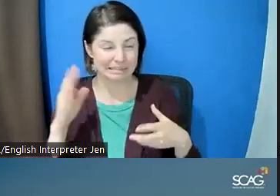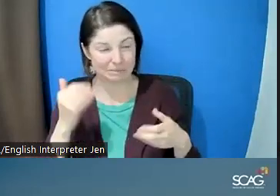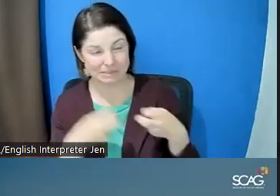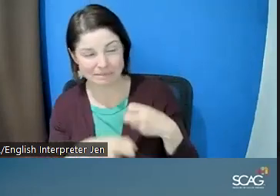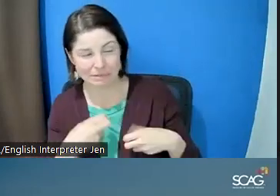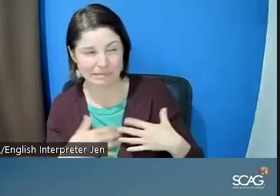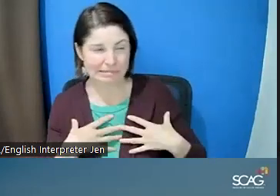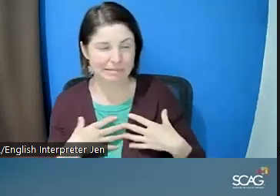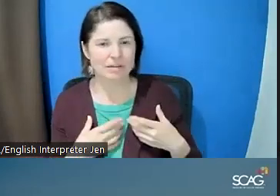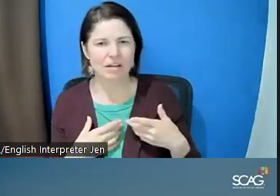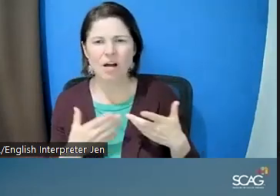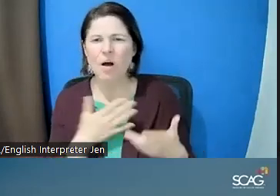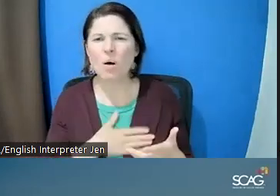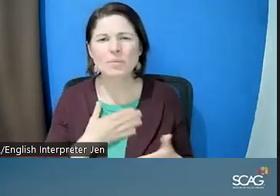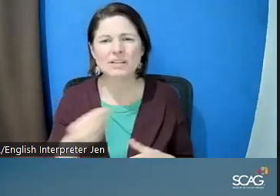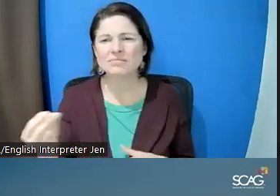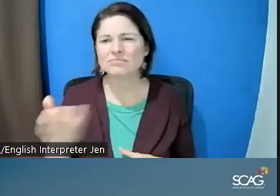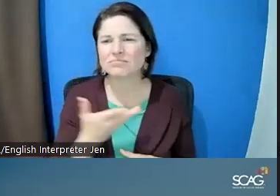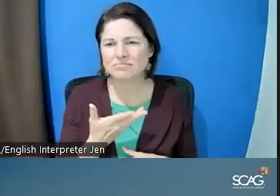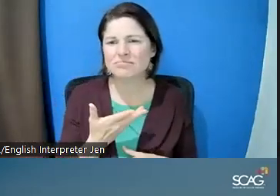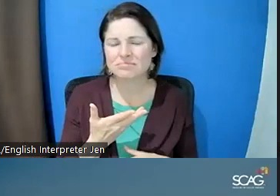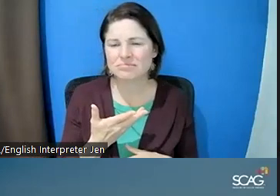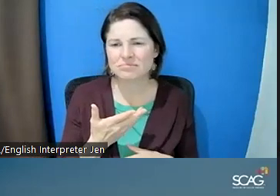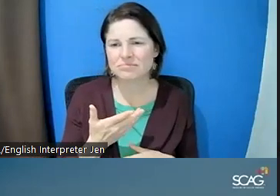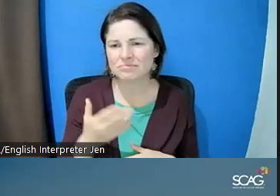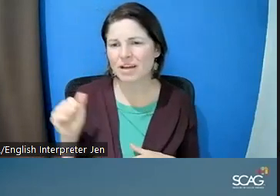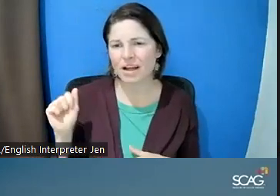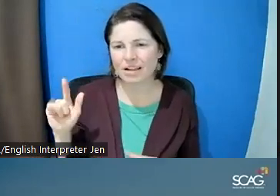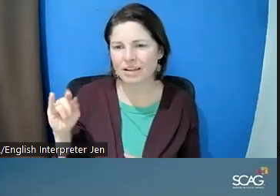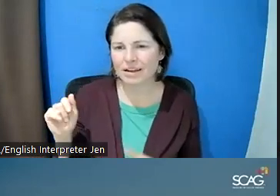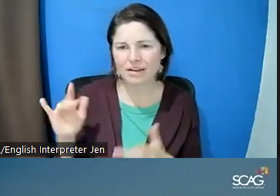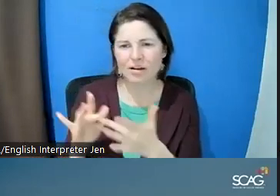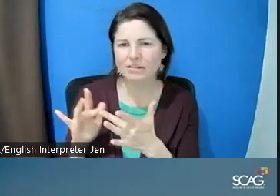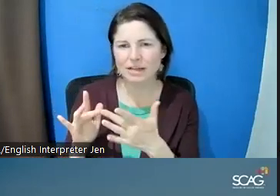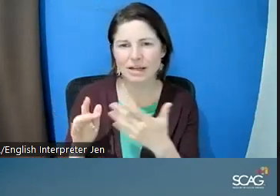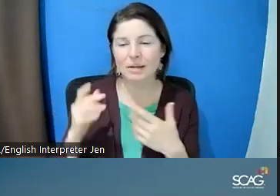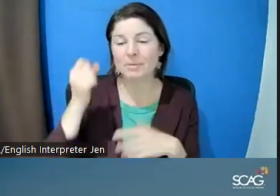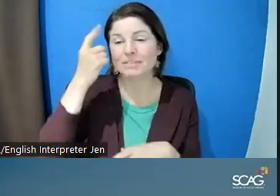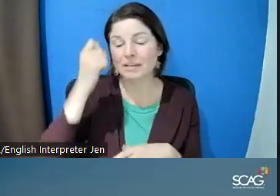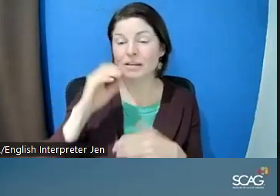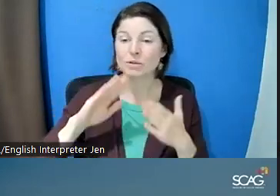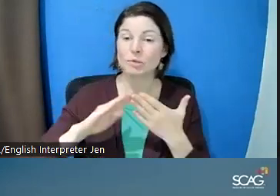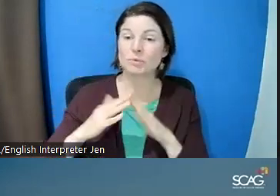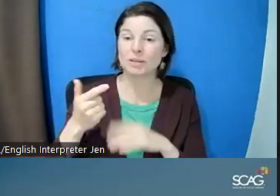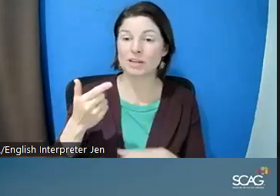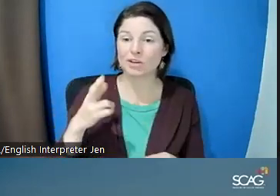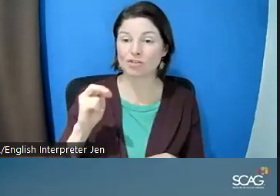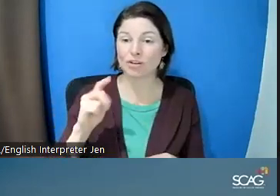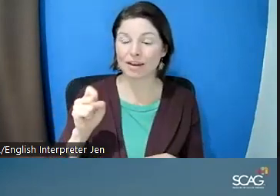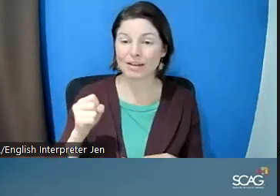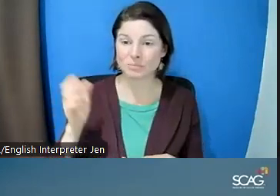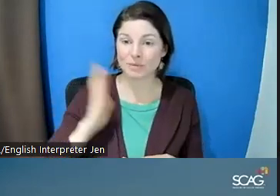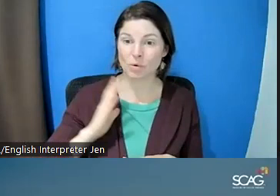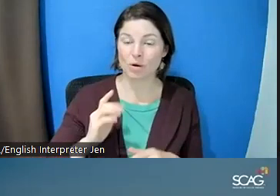Alina. In previous kind of community grants that we've distributed to organizations across the